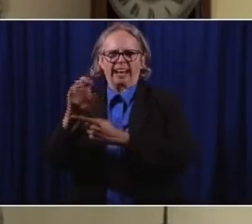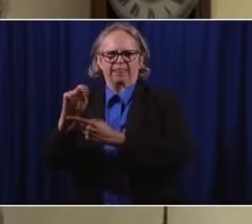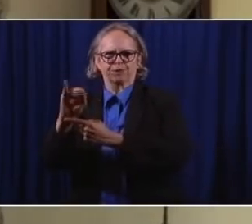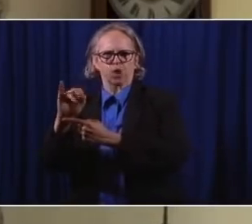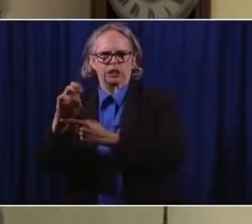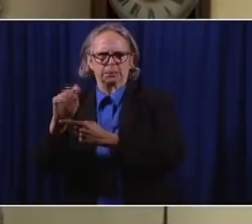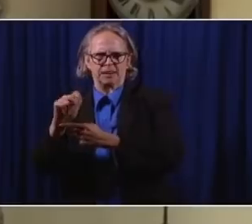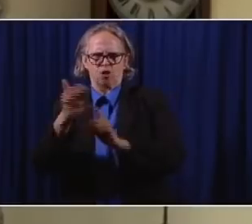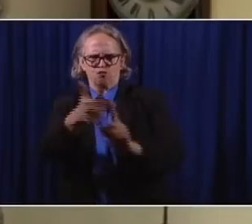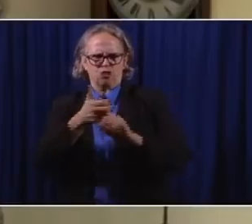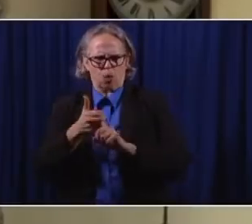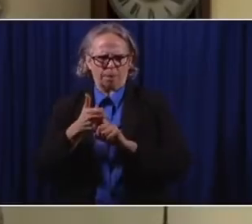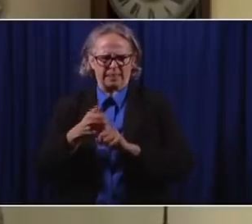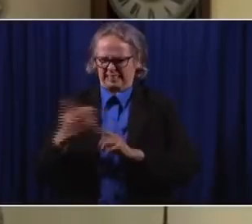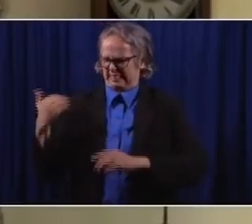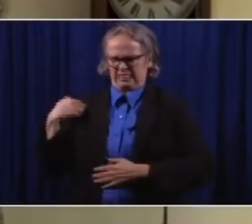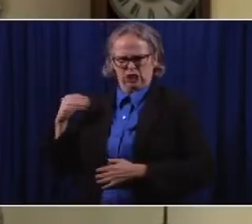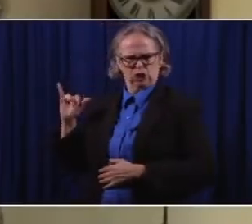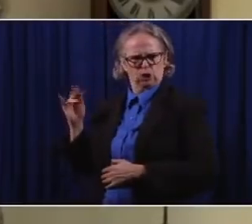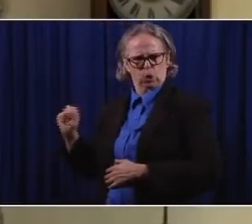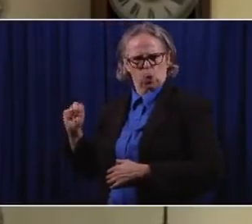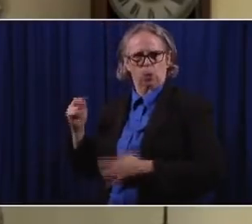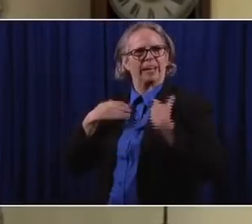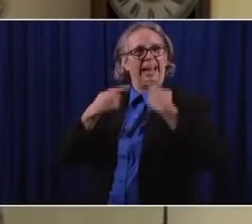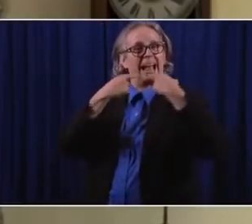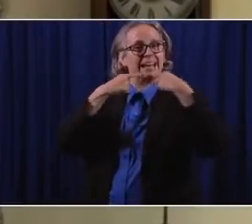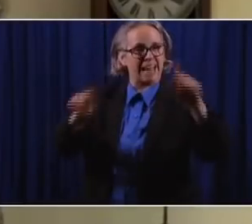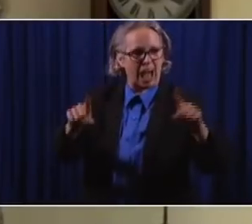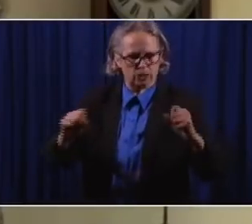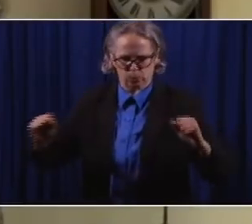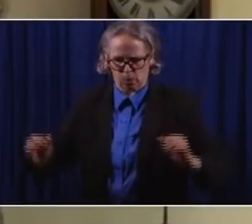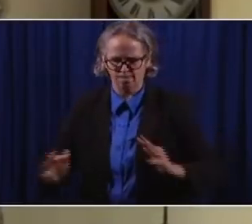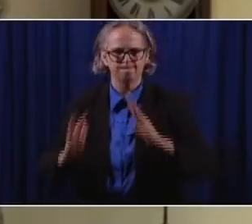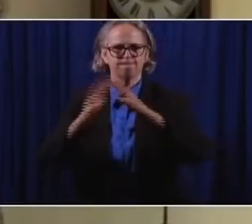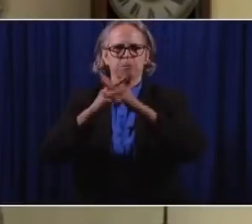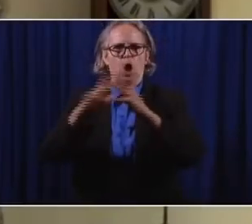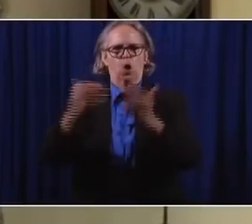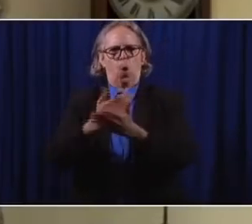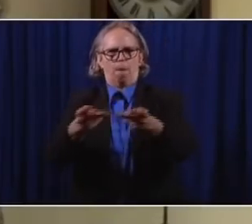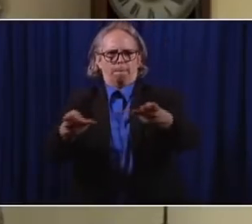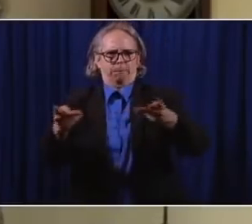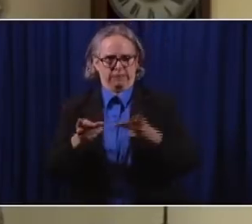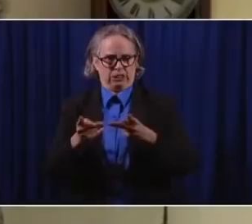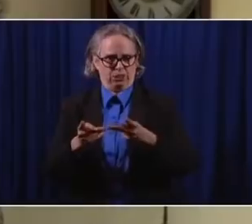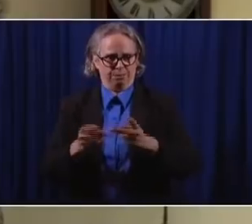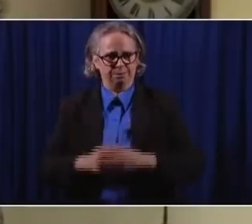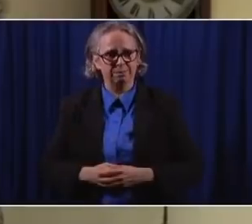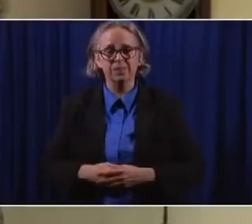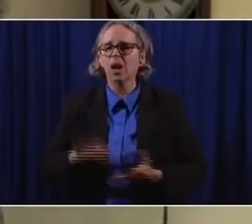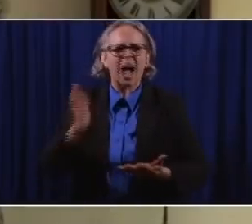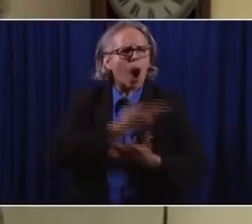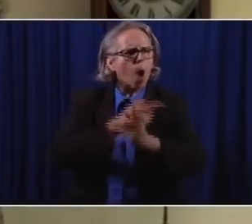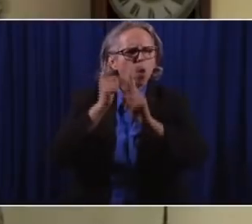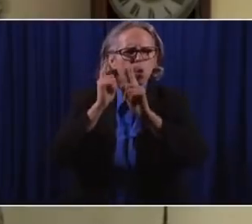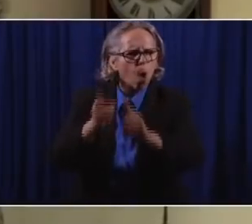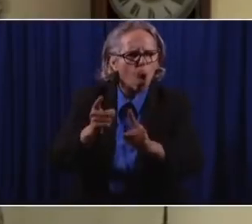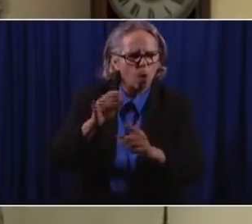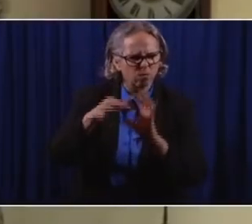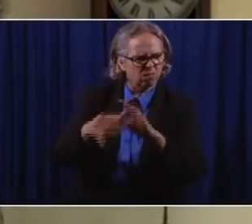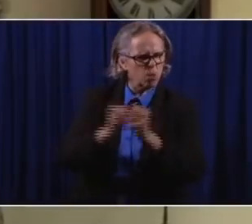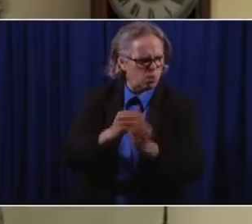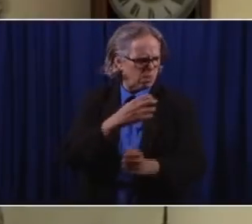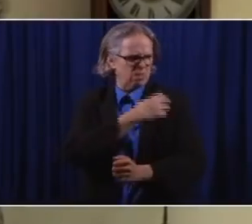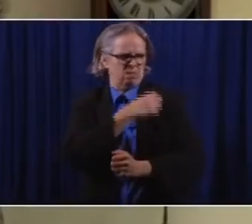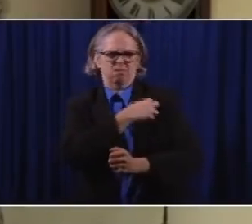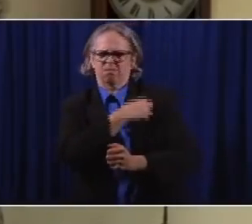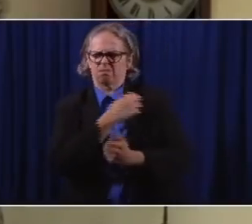work to improve the relationship between Ohio's law enforcement officers and our citizens. The goal of the Ohio Office of Law Enforcement Recruitment is to